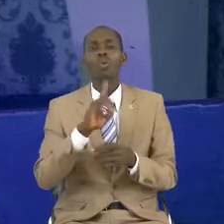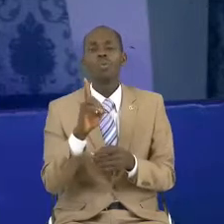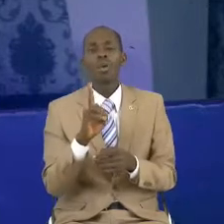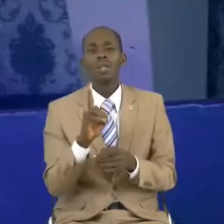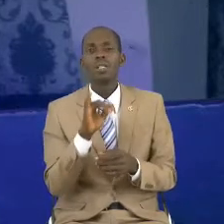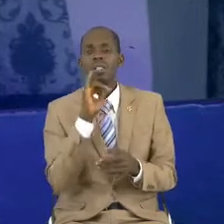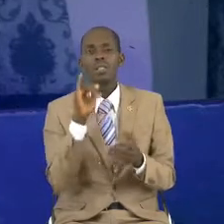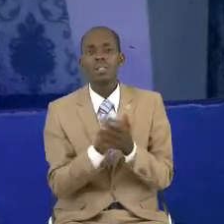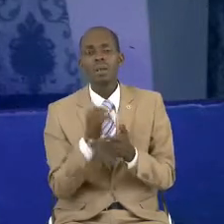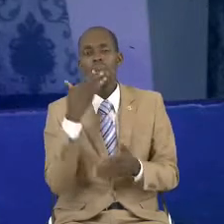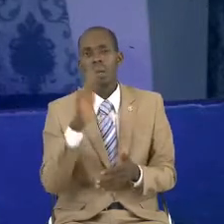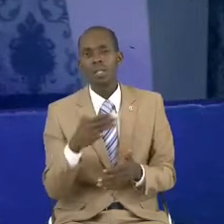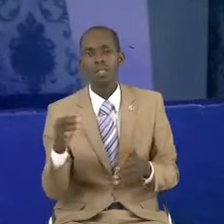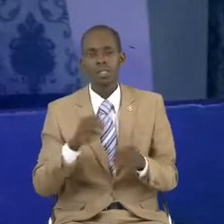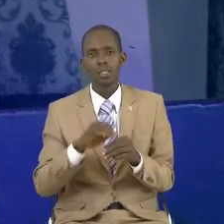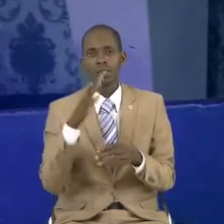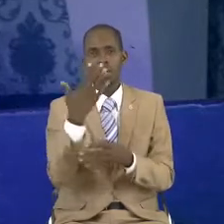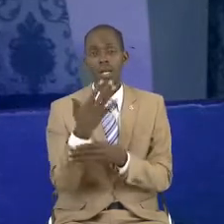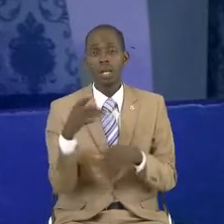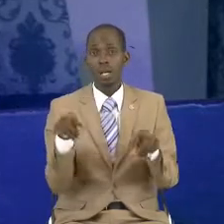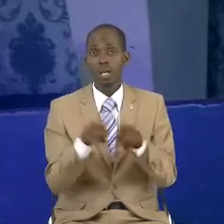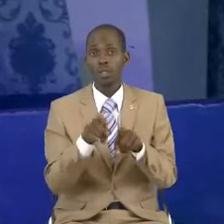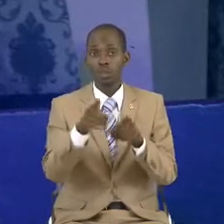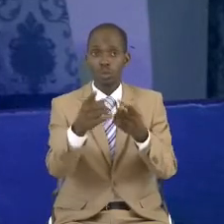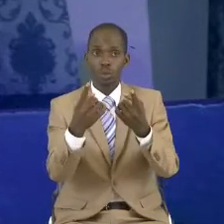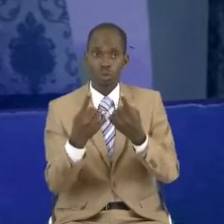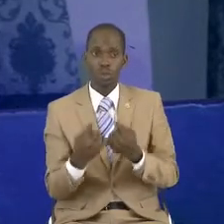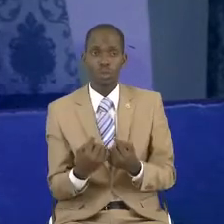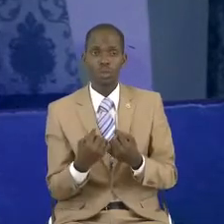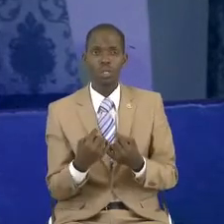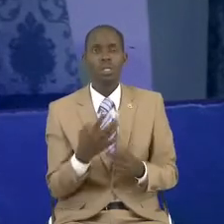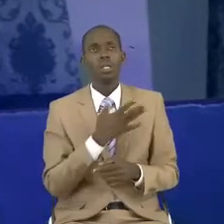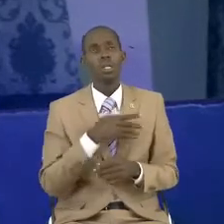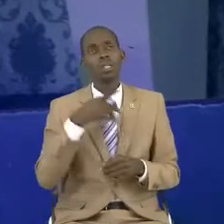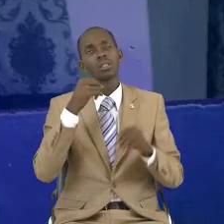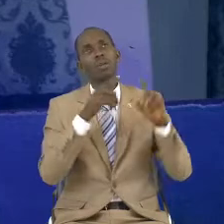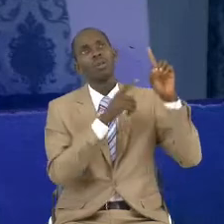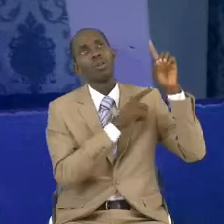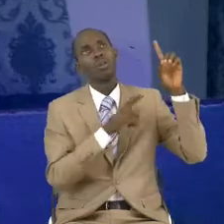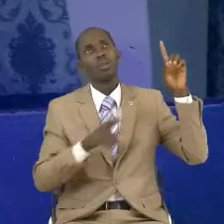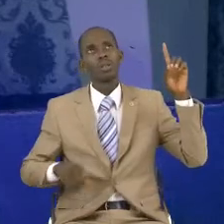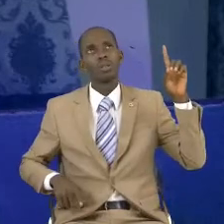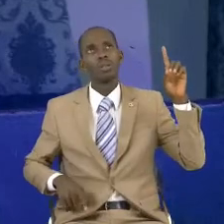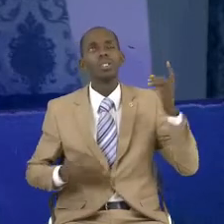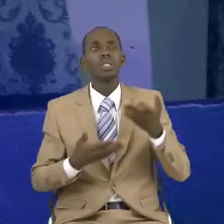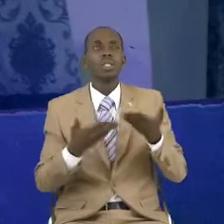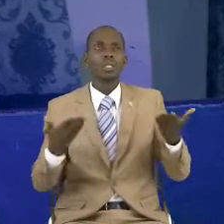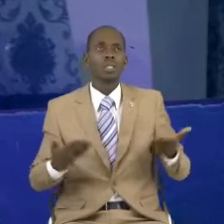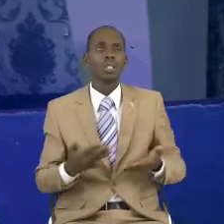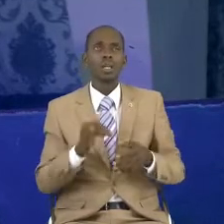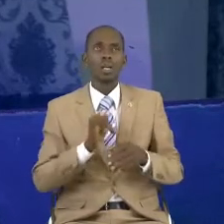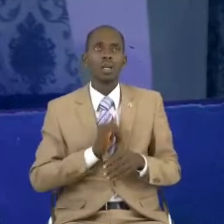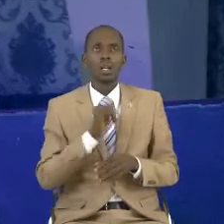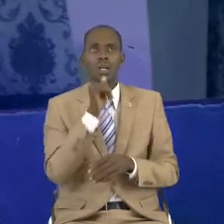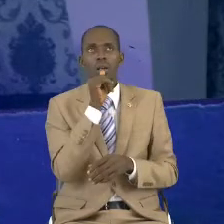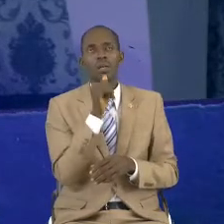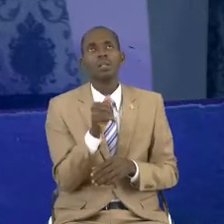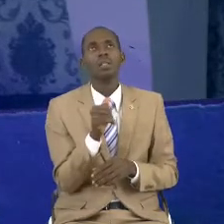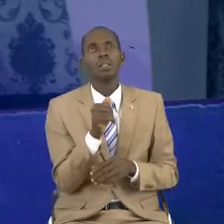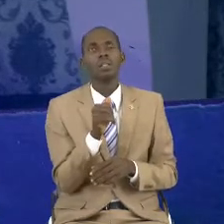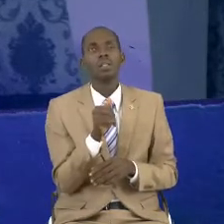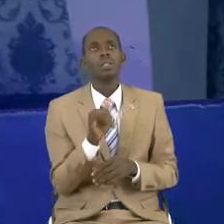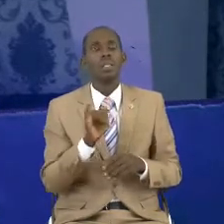your hand and so come and say lord here i am i've gone